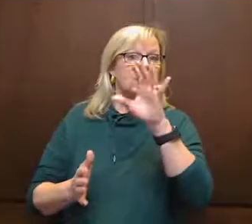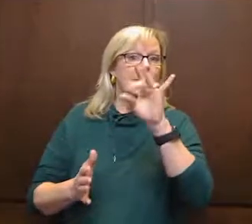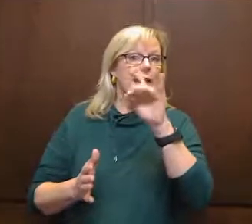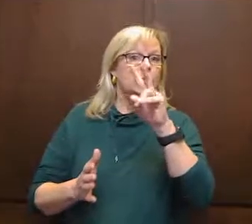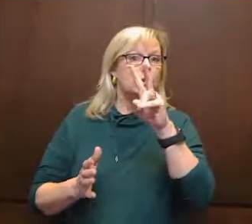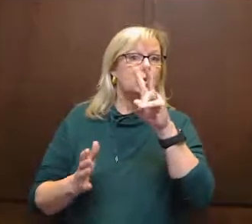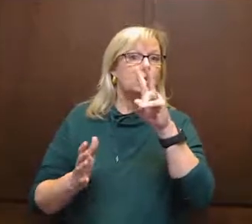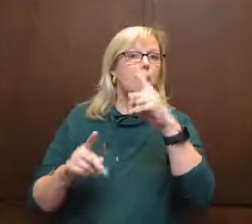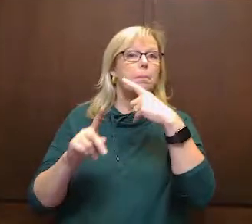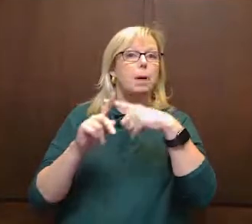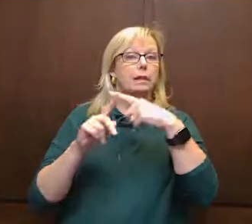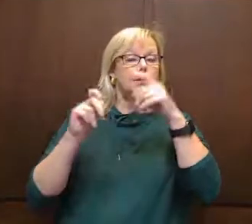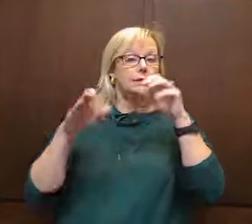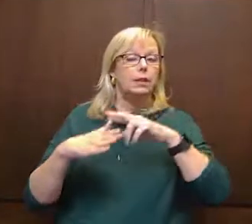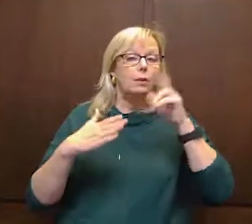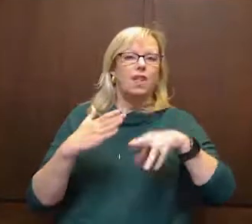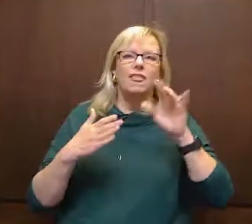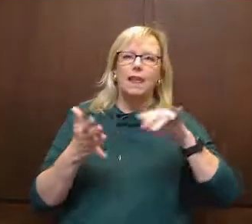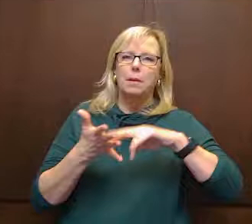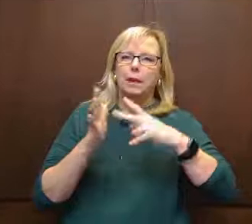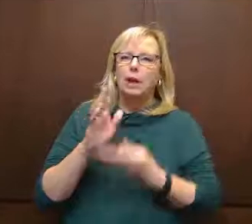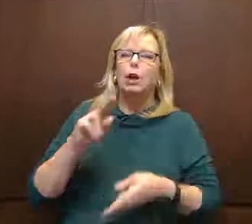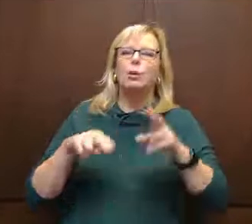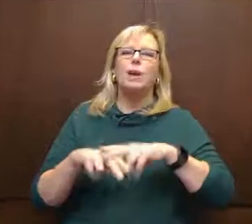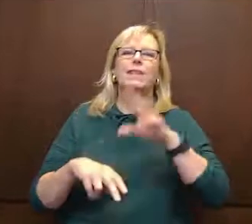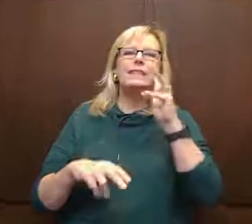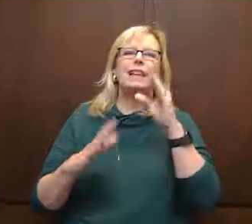1,052,682 positive test results, which is an increase of